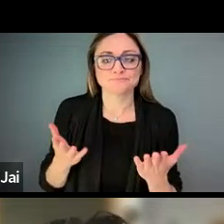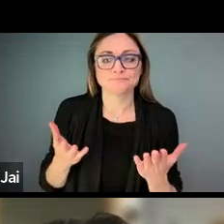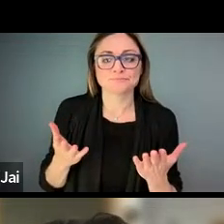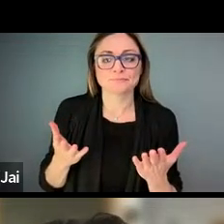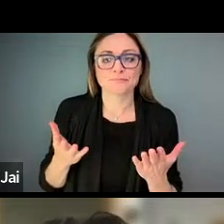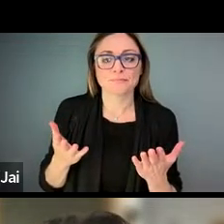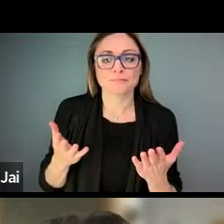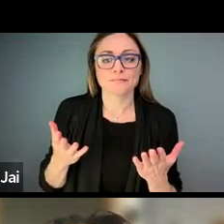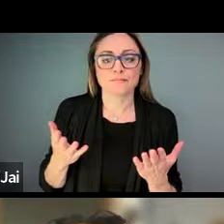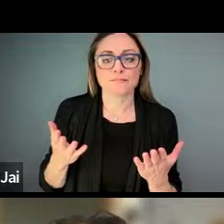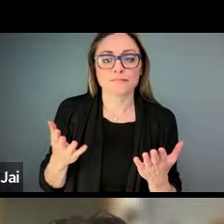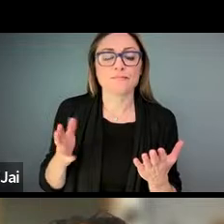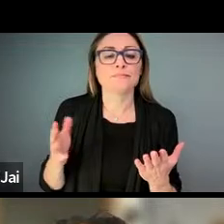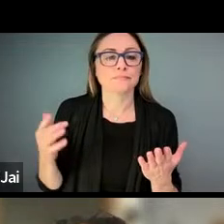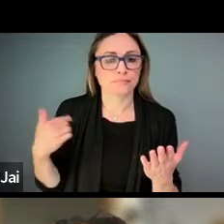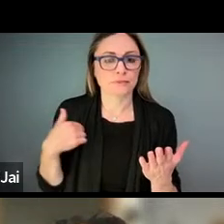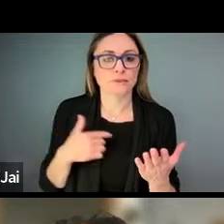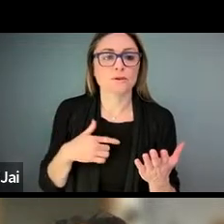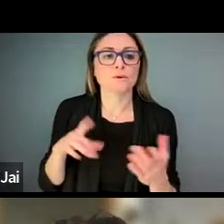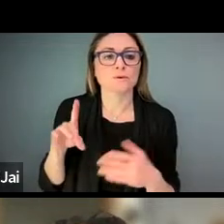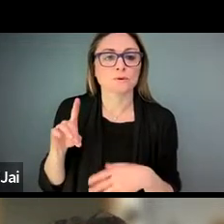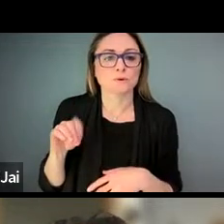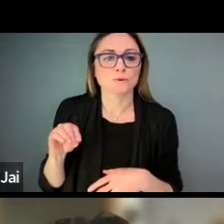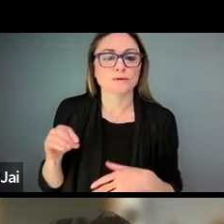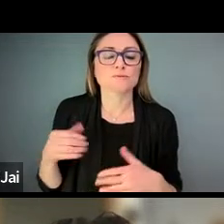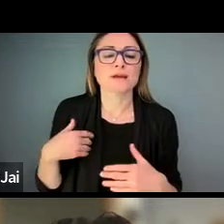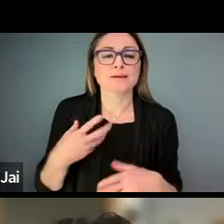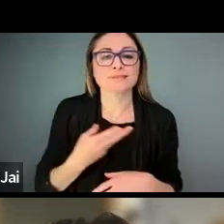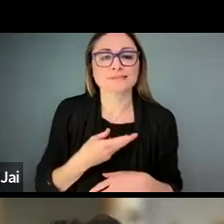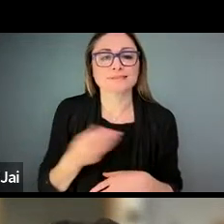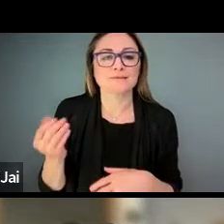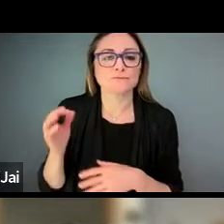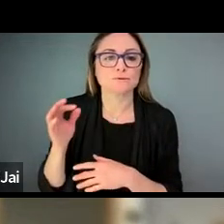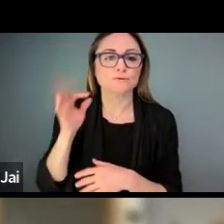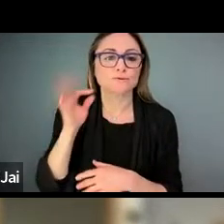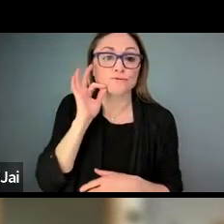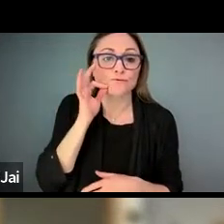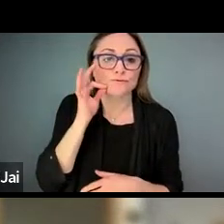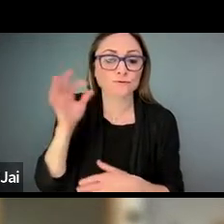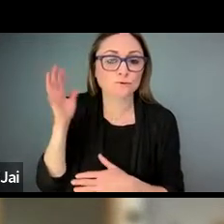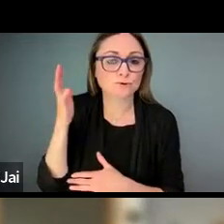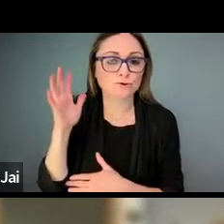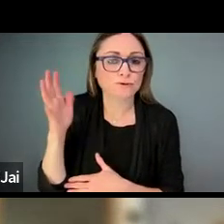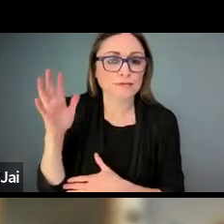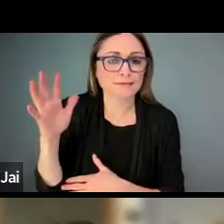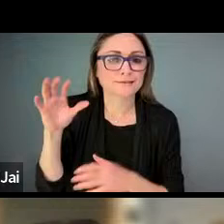we do have a couple of, we have several fruit trees and fruit